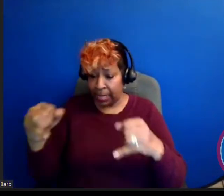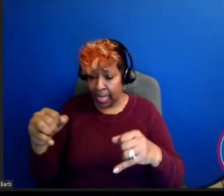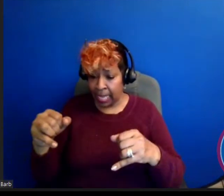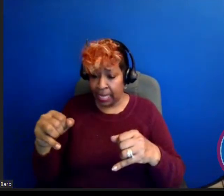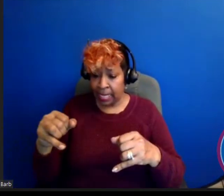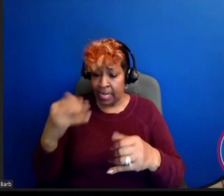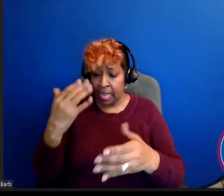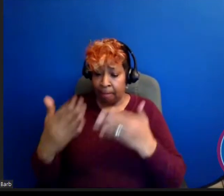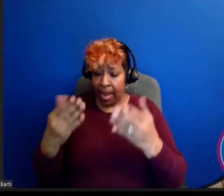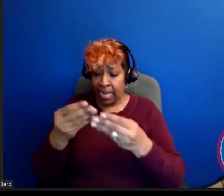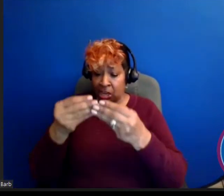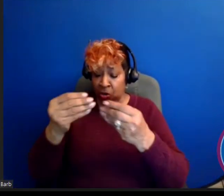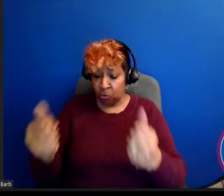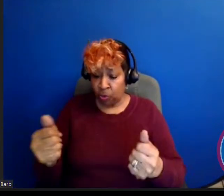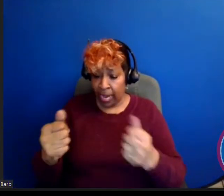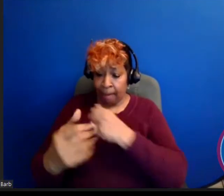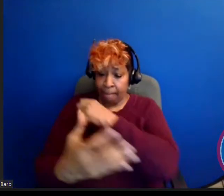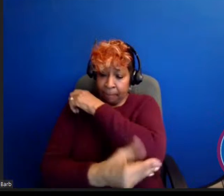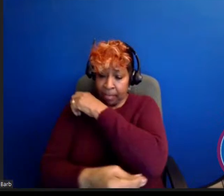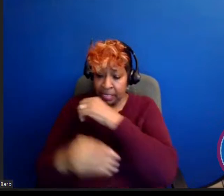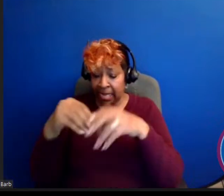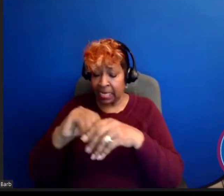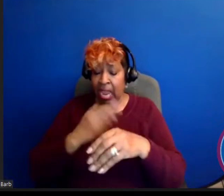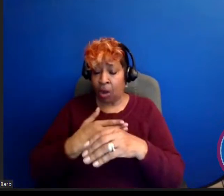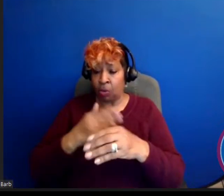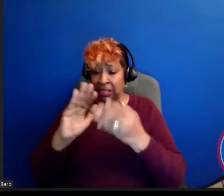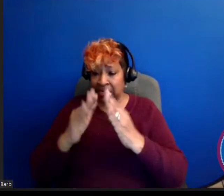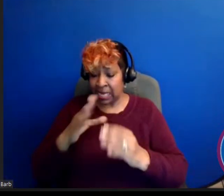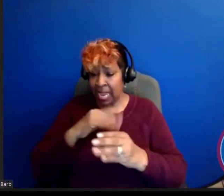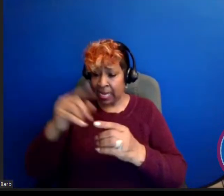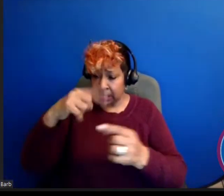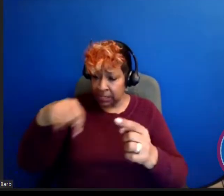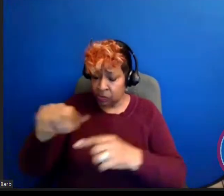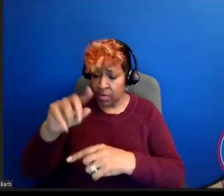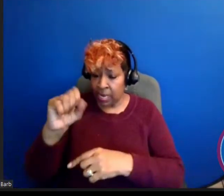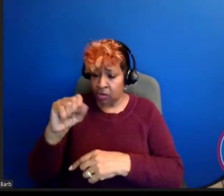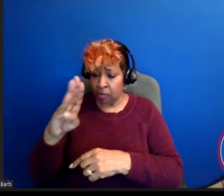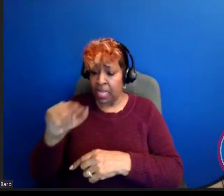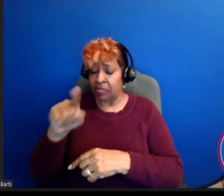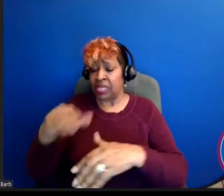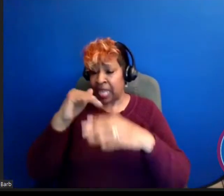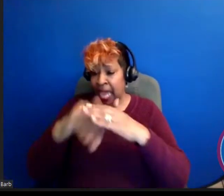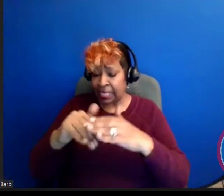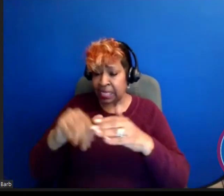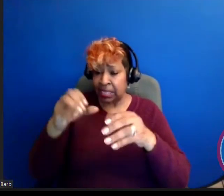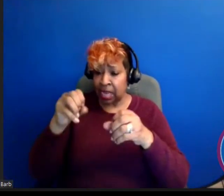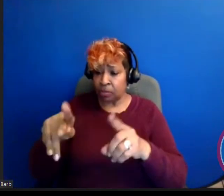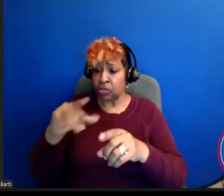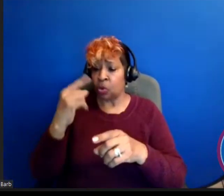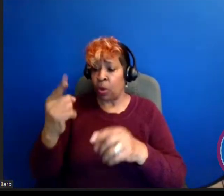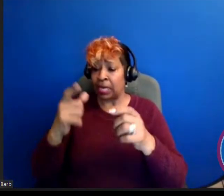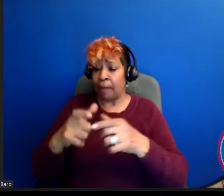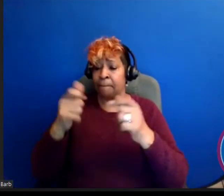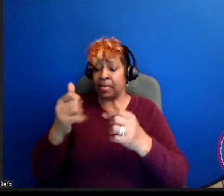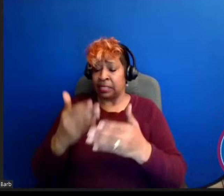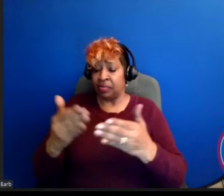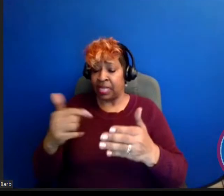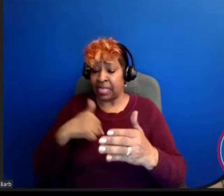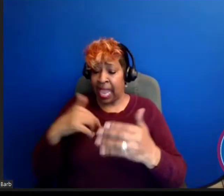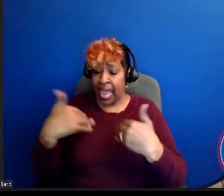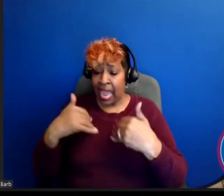poverty in our city and in the surrounding suburbs is access to opportunities. And one of the biggest things that I have with